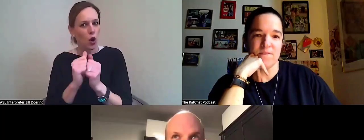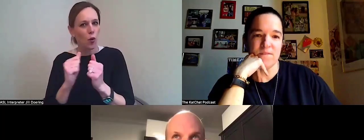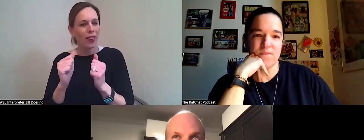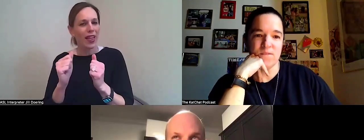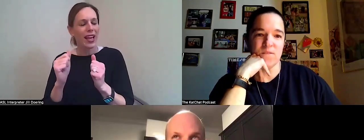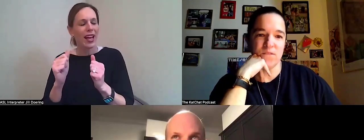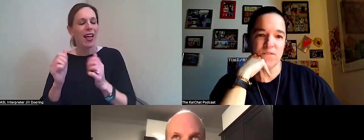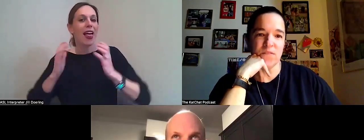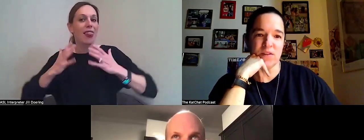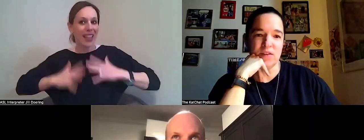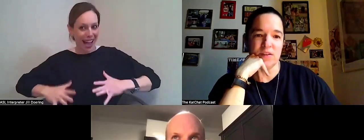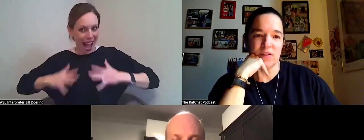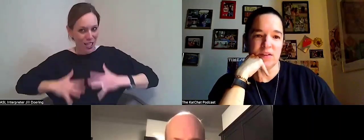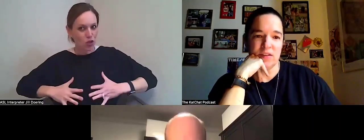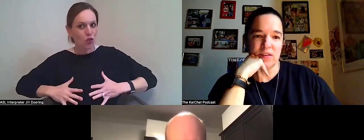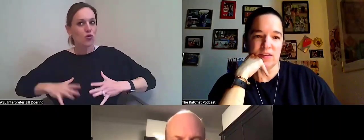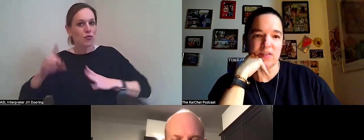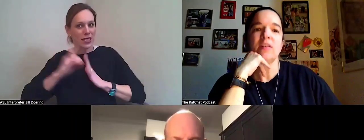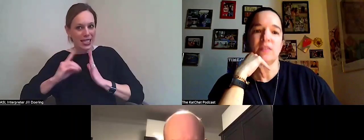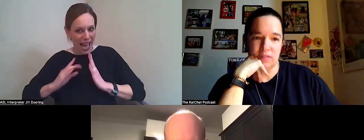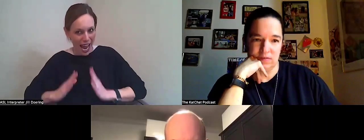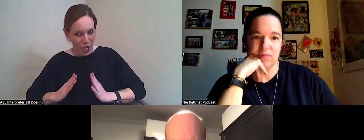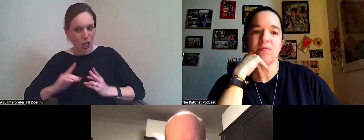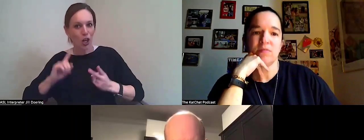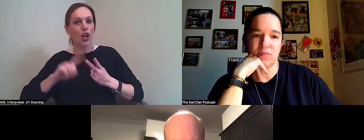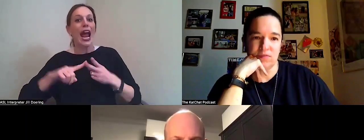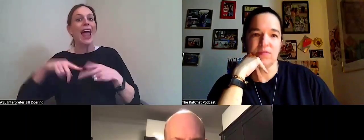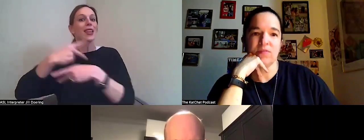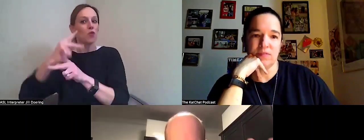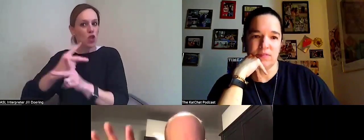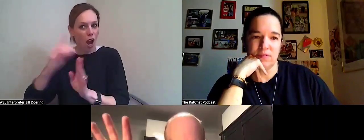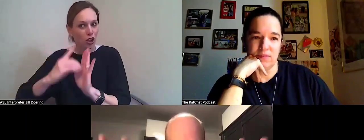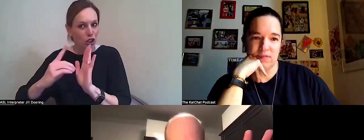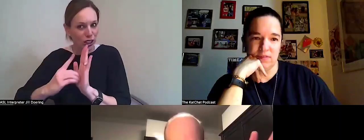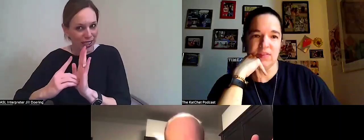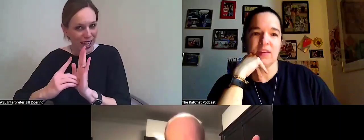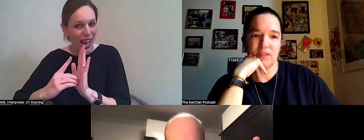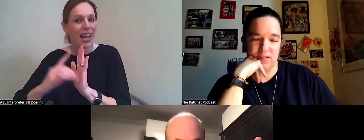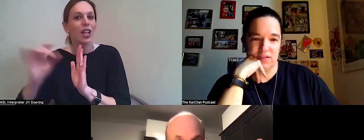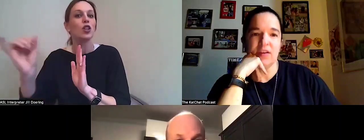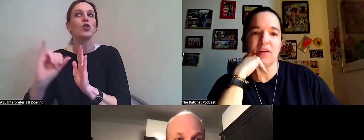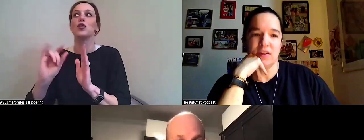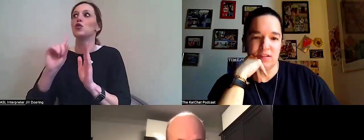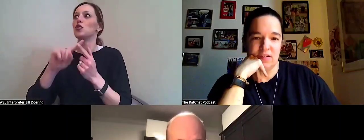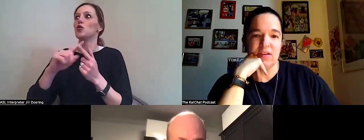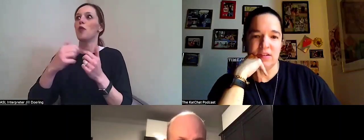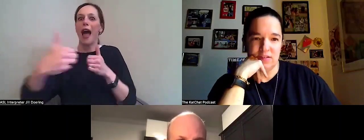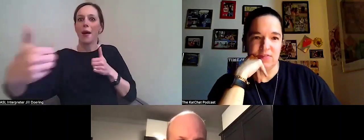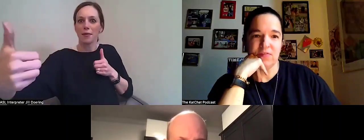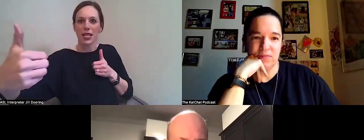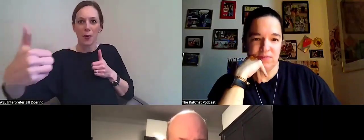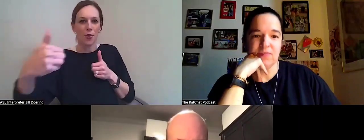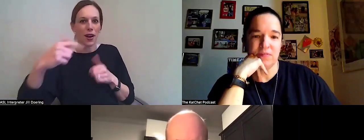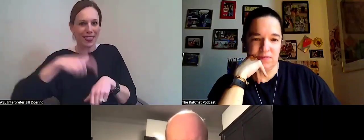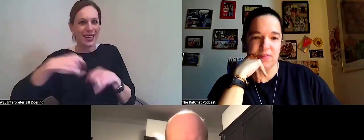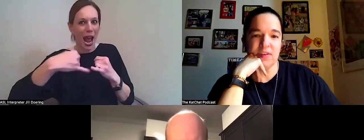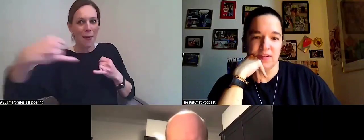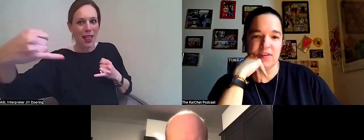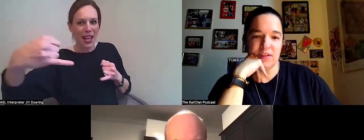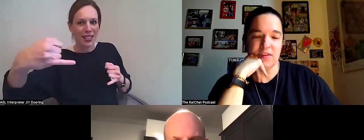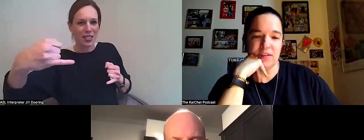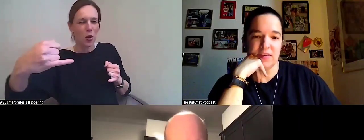and also work with the production design to help separate the timelines.